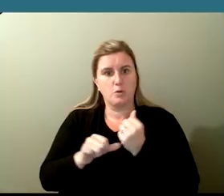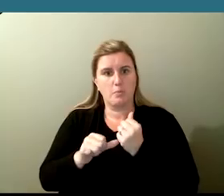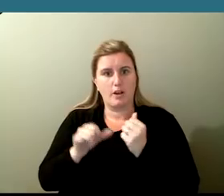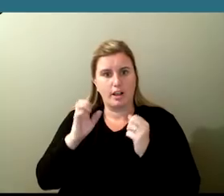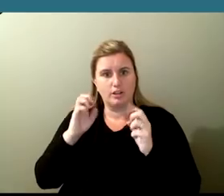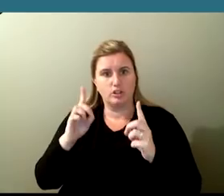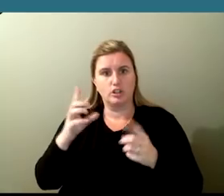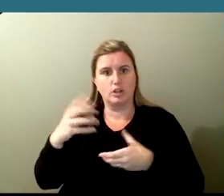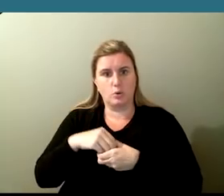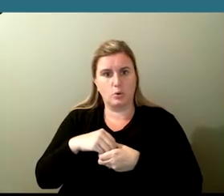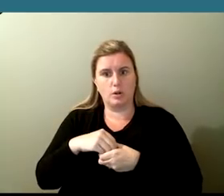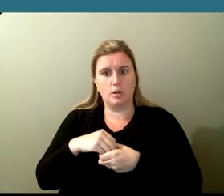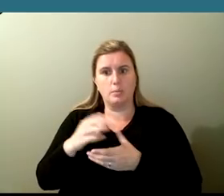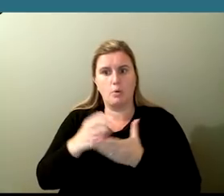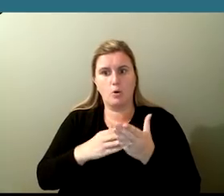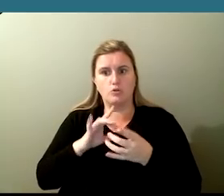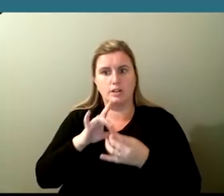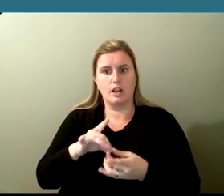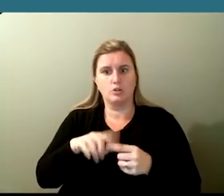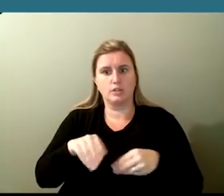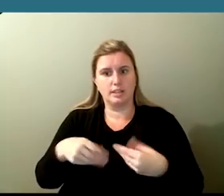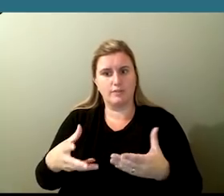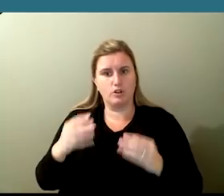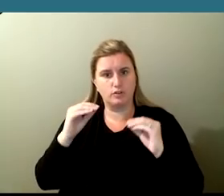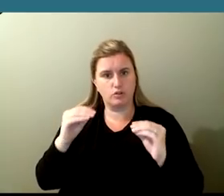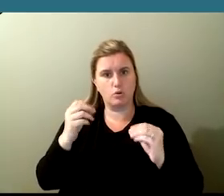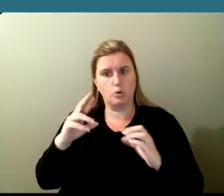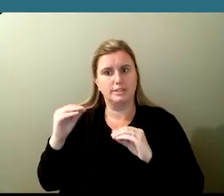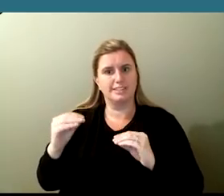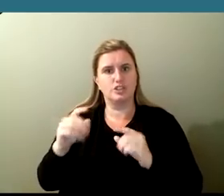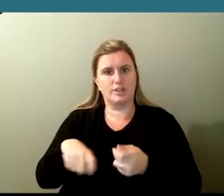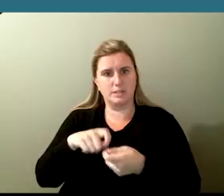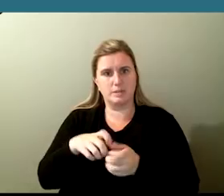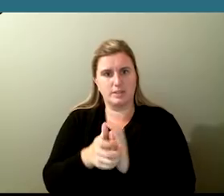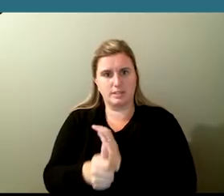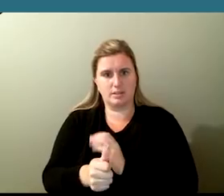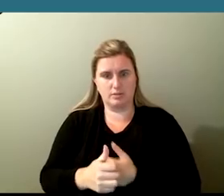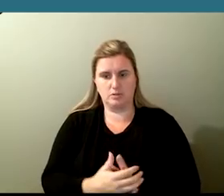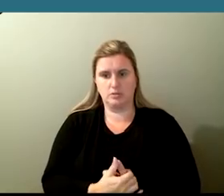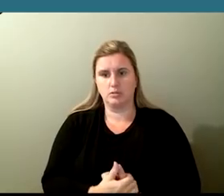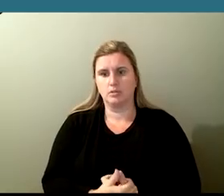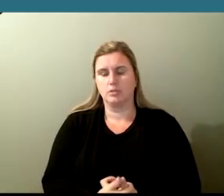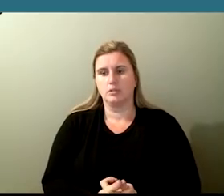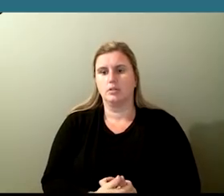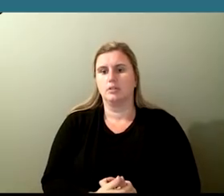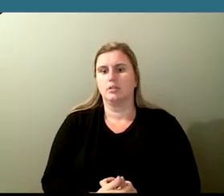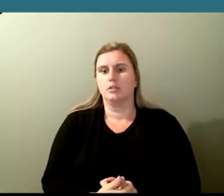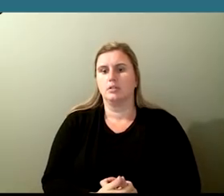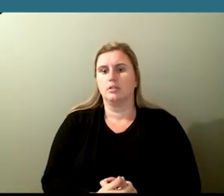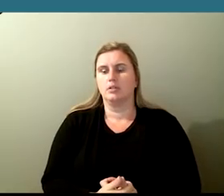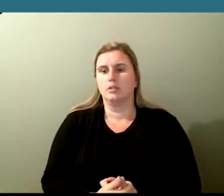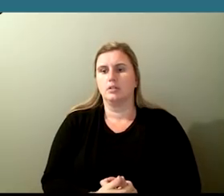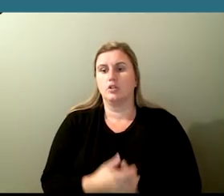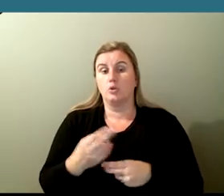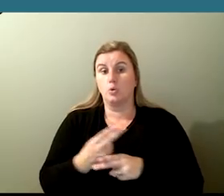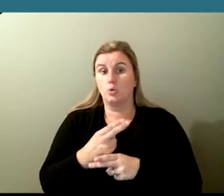educators included components related to the delivery of instruction or teaching of specific skills. So the